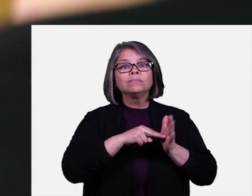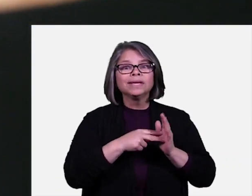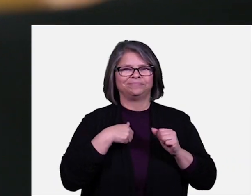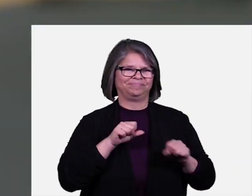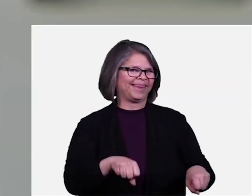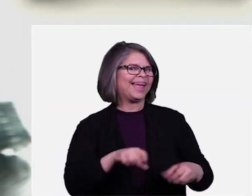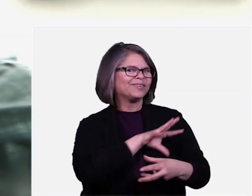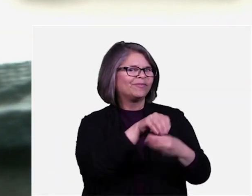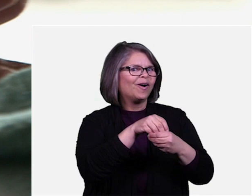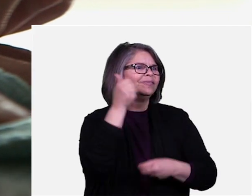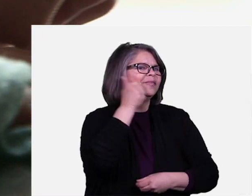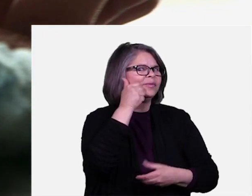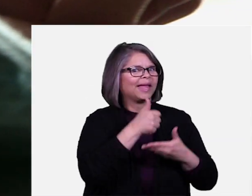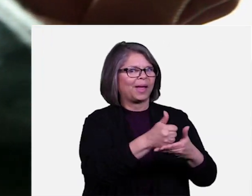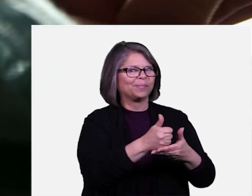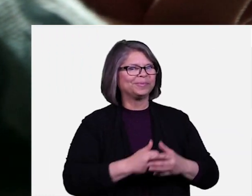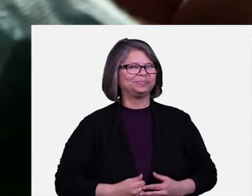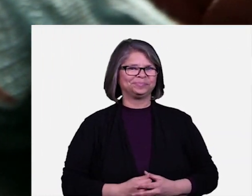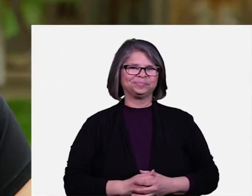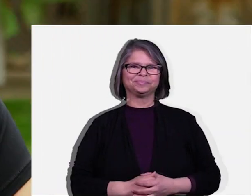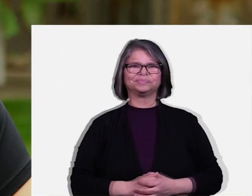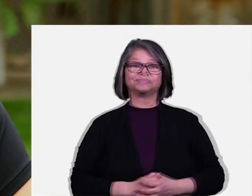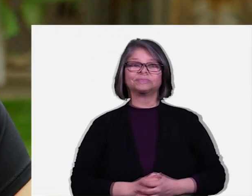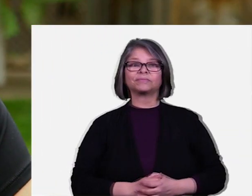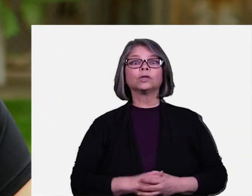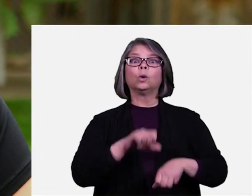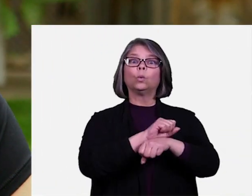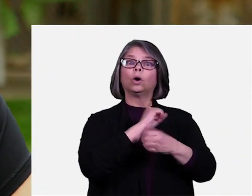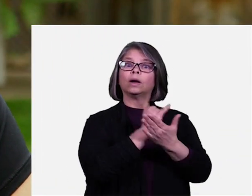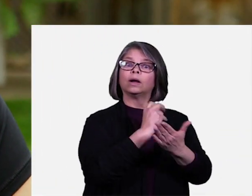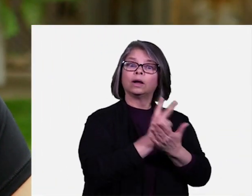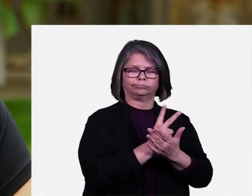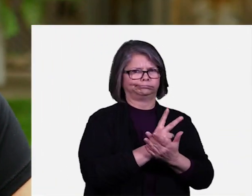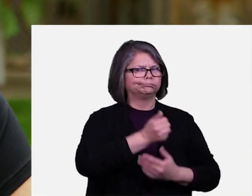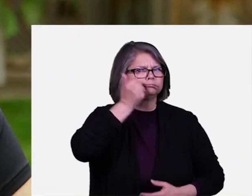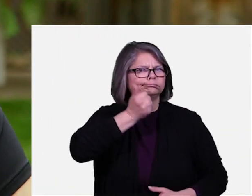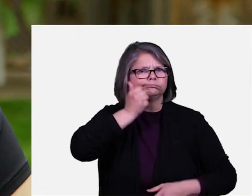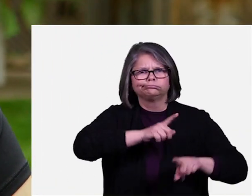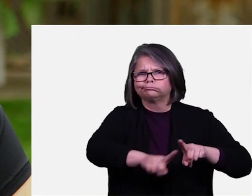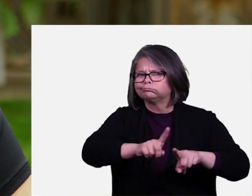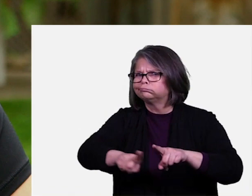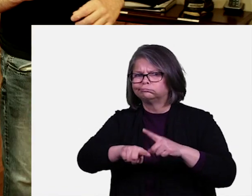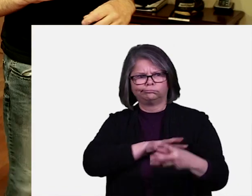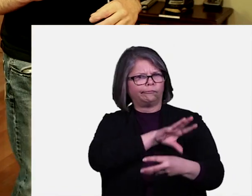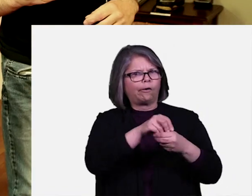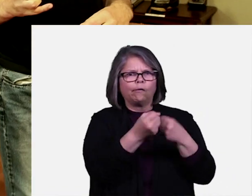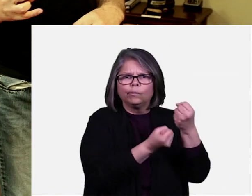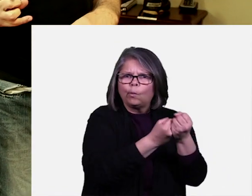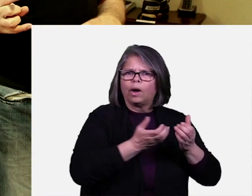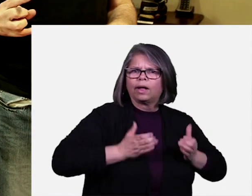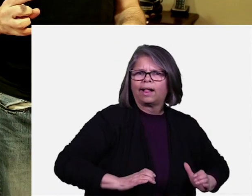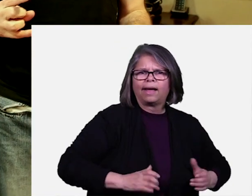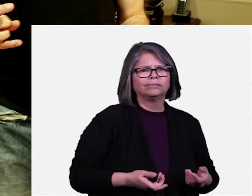chose, I get to do that every single day. There's no typical day when you're an intervener. There's no typical day at all when you're